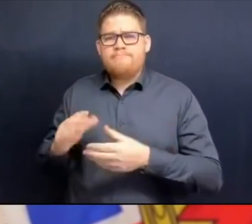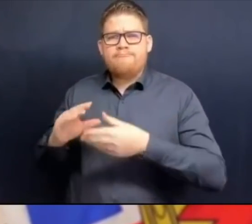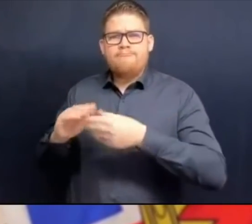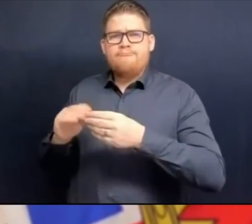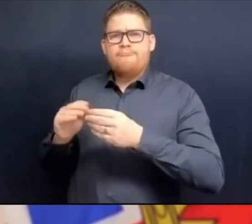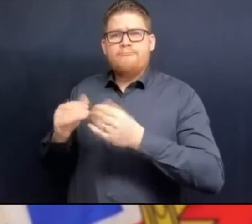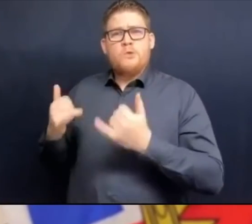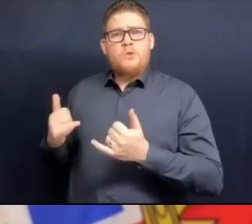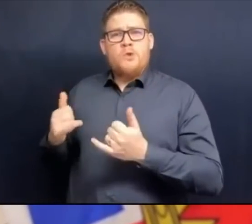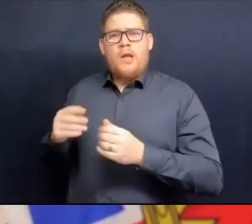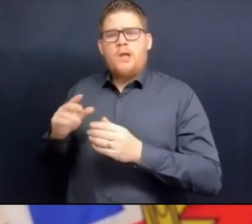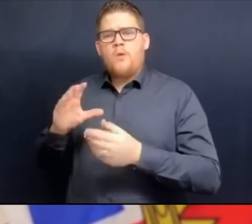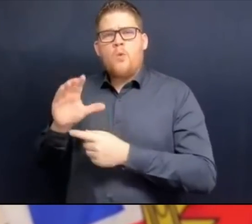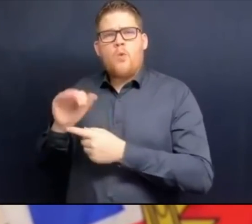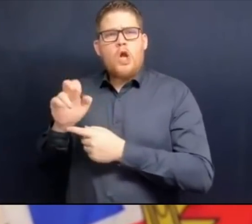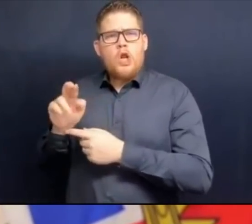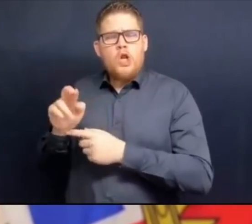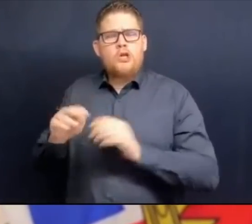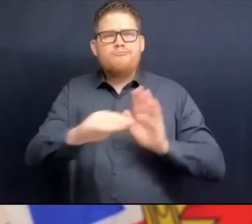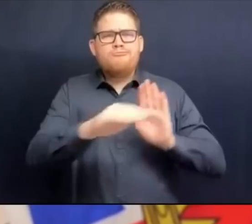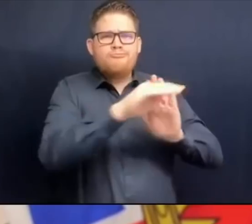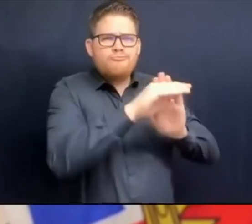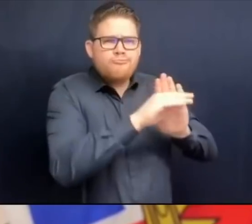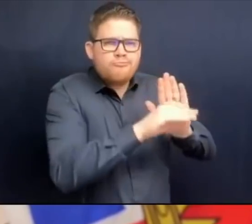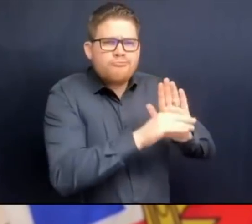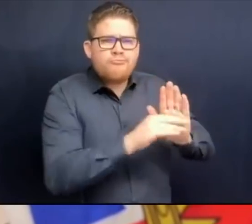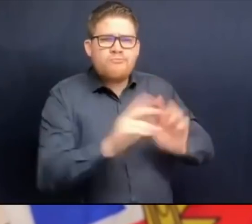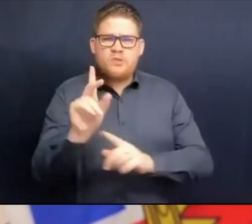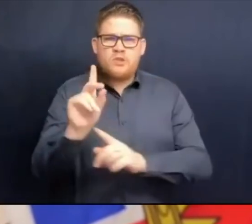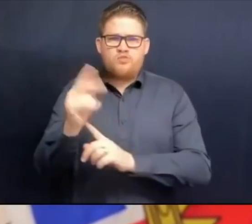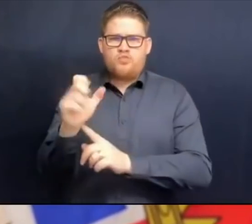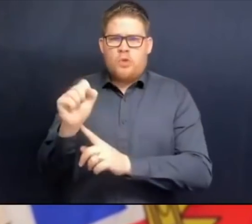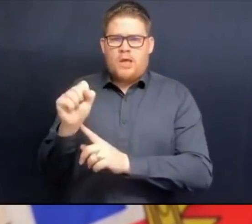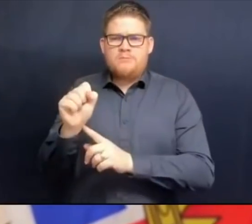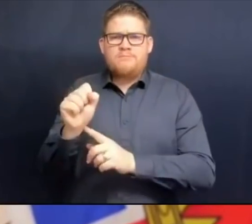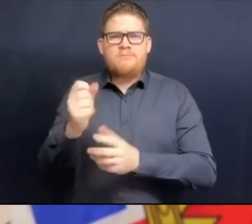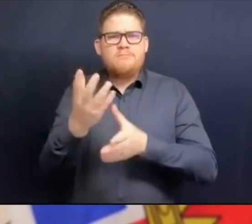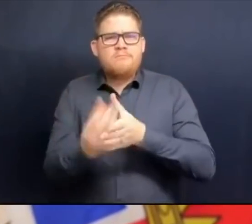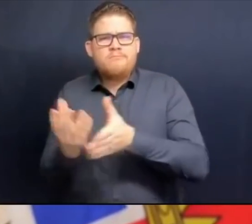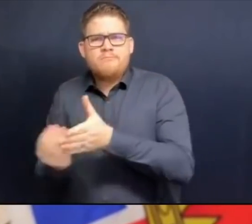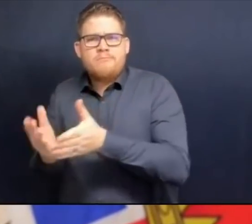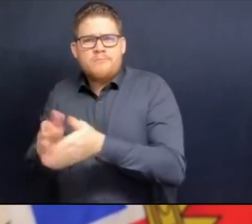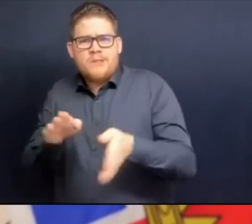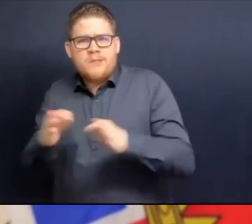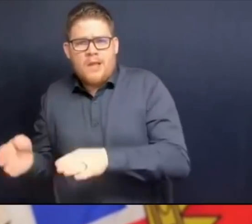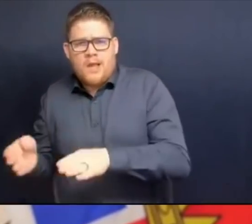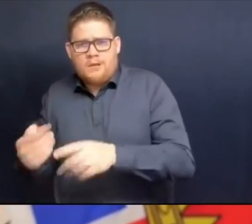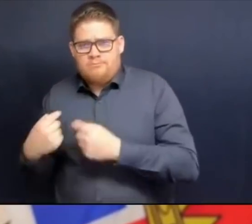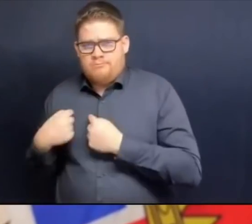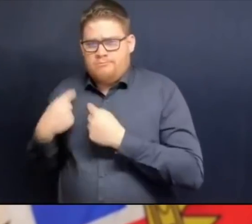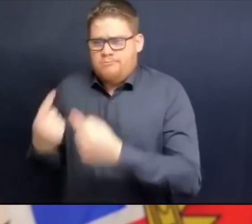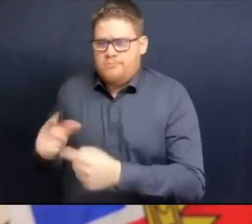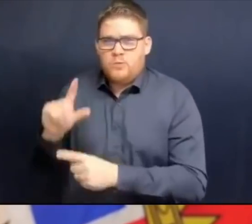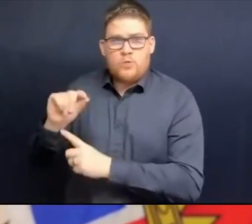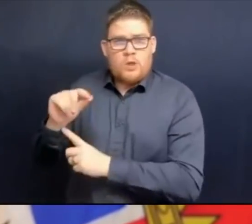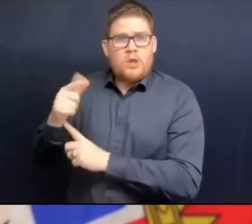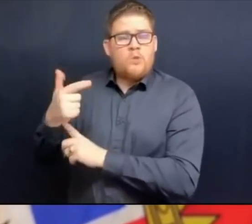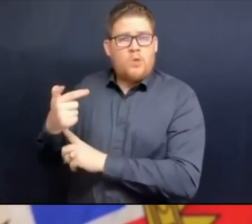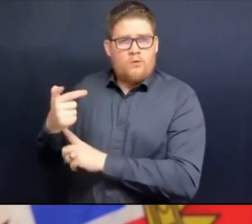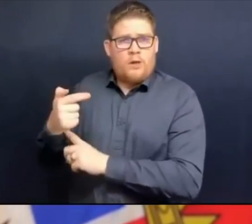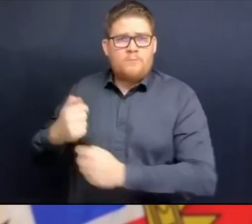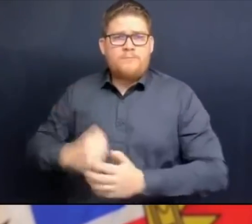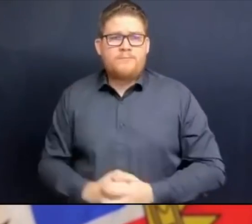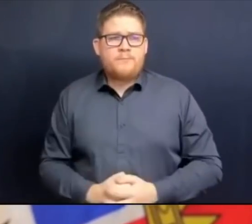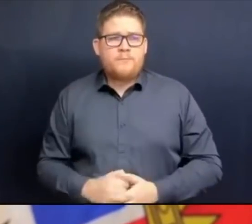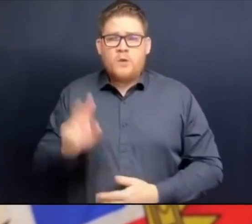report on illicit drug toxicity deaths in BC in 2021. And as we know, our province has